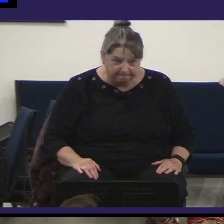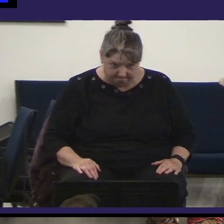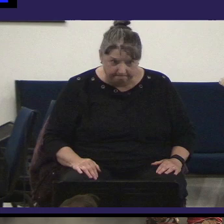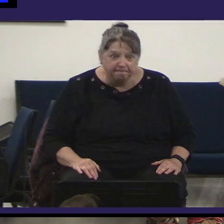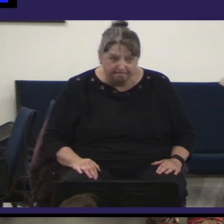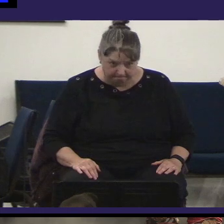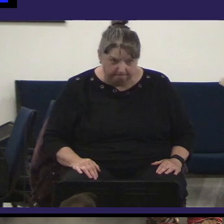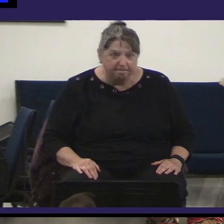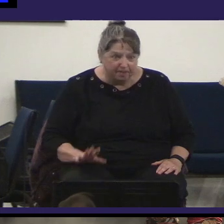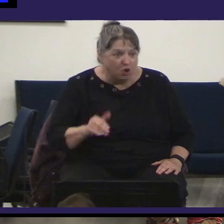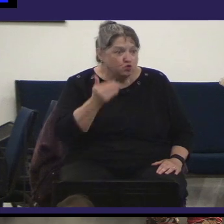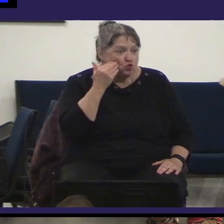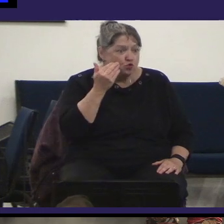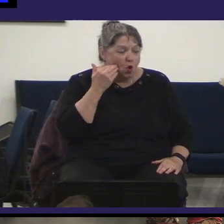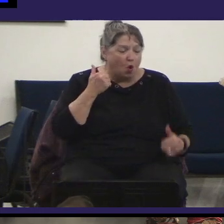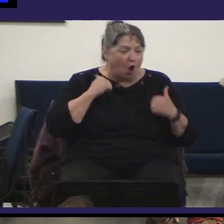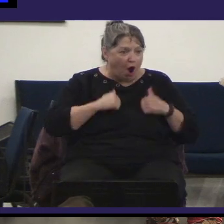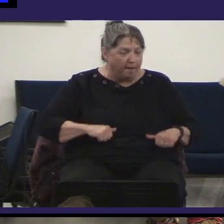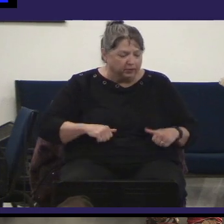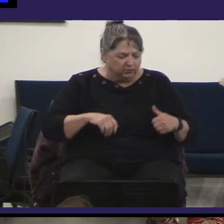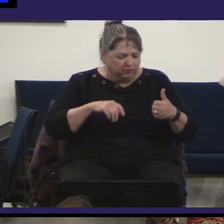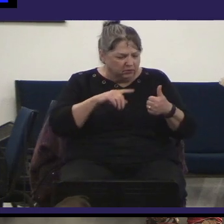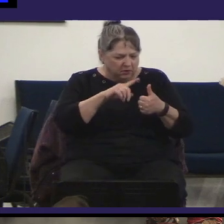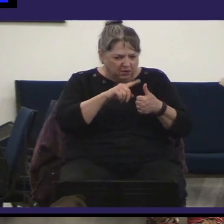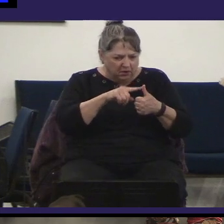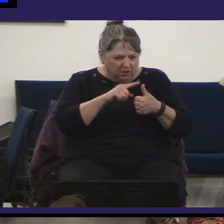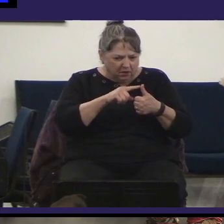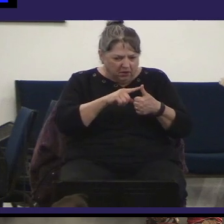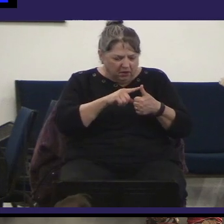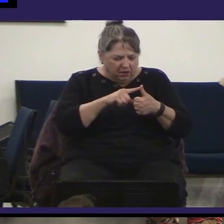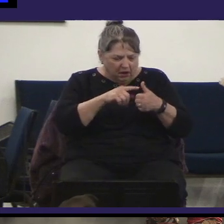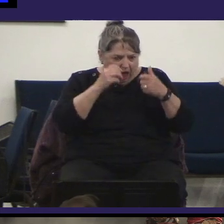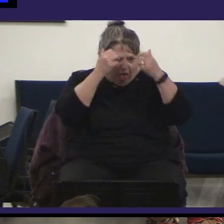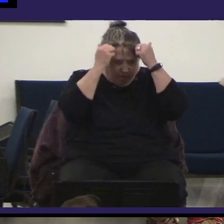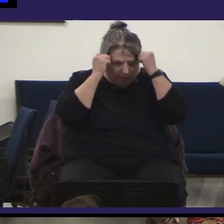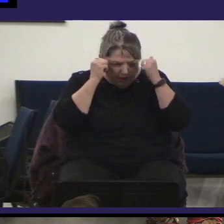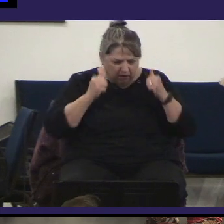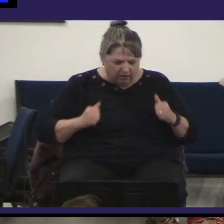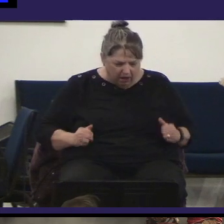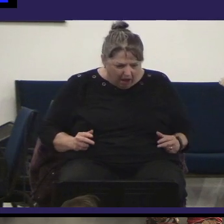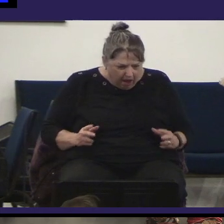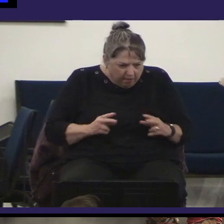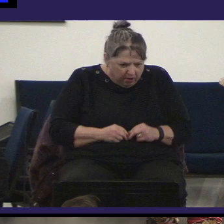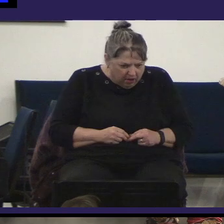on, we have that peace. Wherever we walk, we can be walking through a storm.